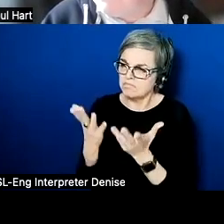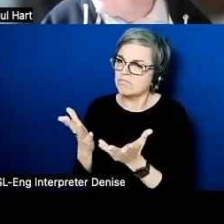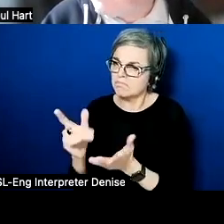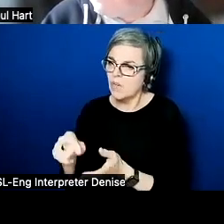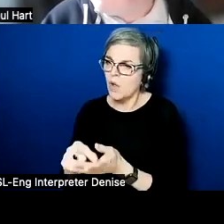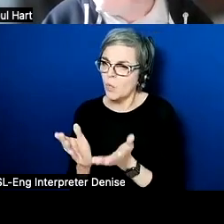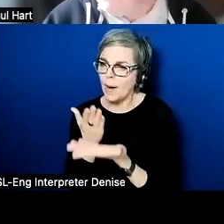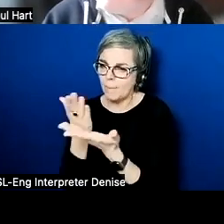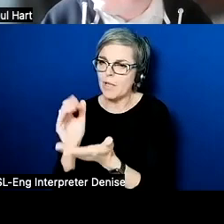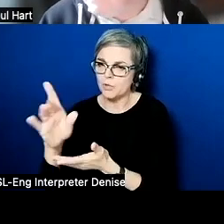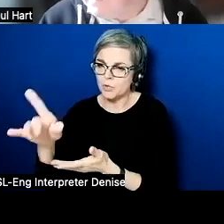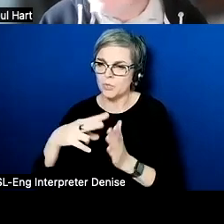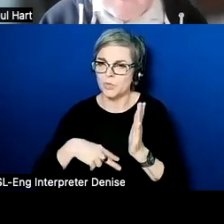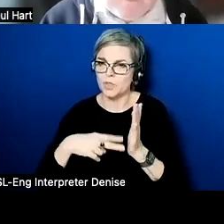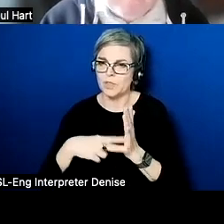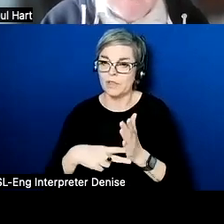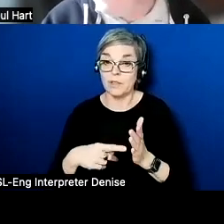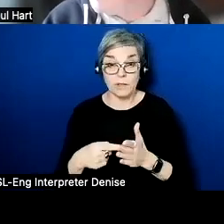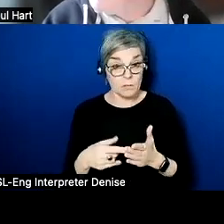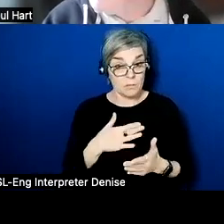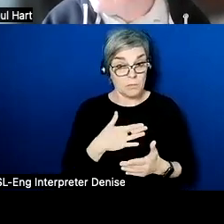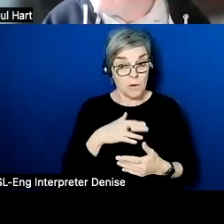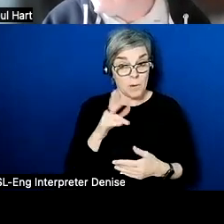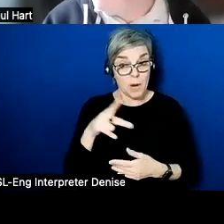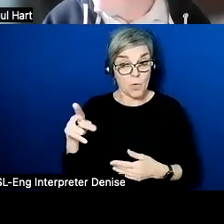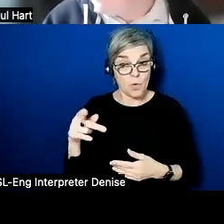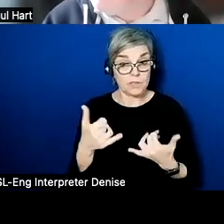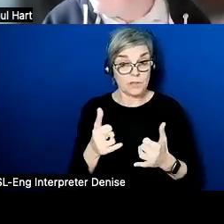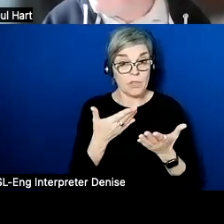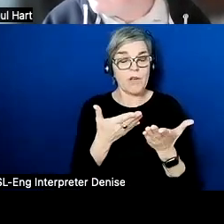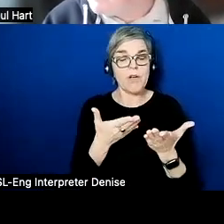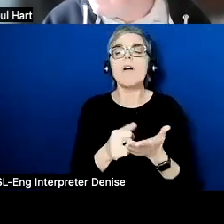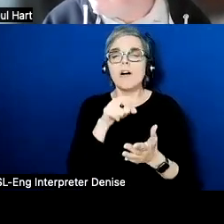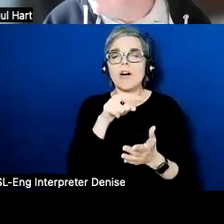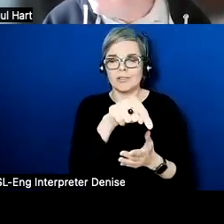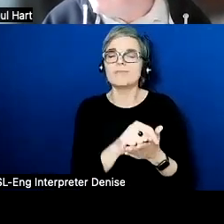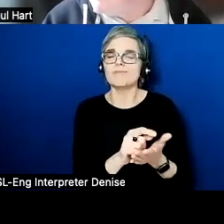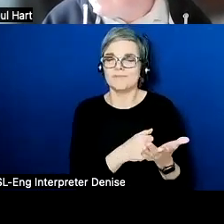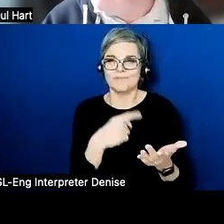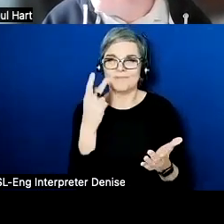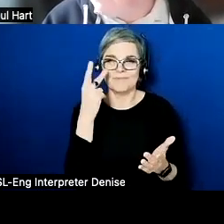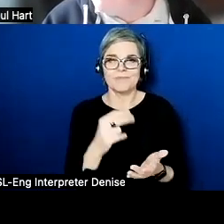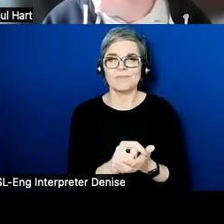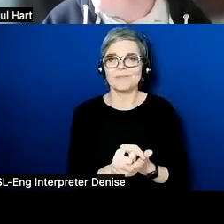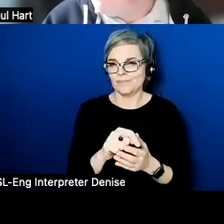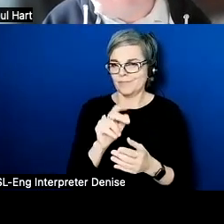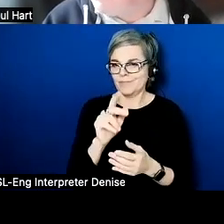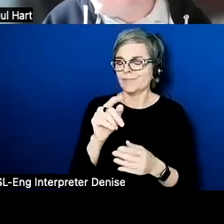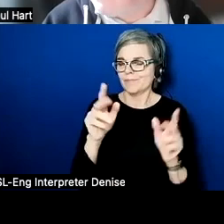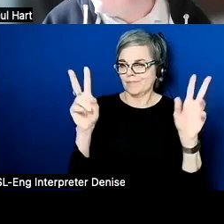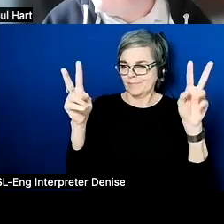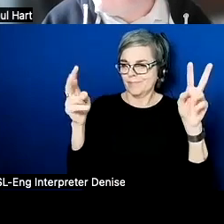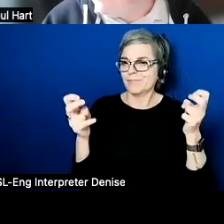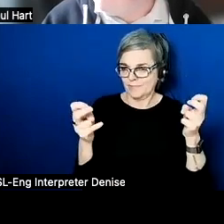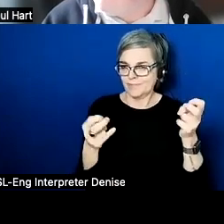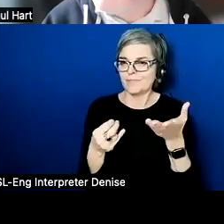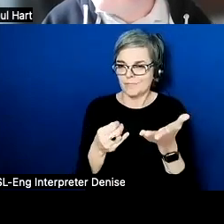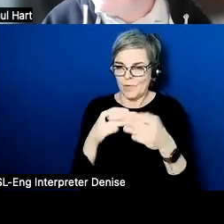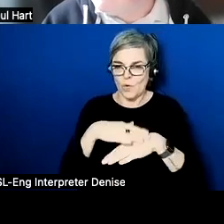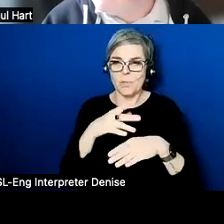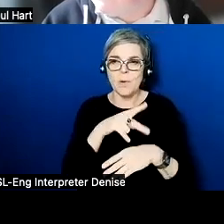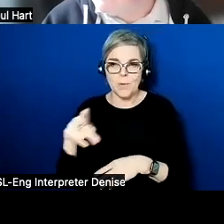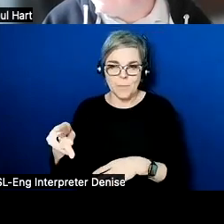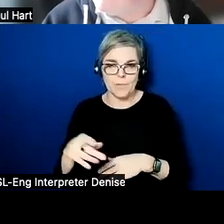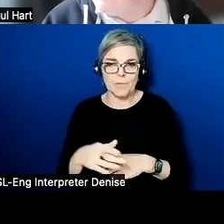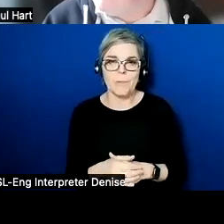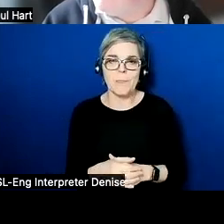it still is. sharing, that's the name of the publication, the Tactile Working Memory Scale. It comes also from the Nordic Welfare